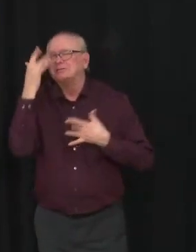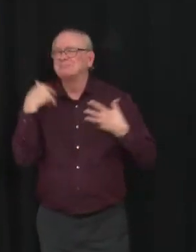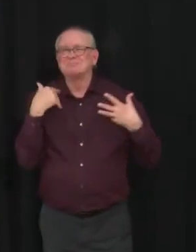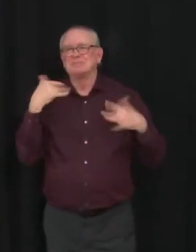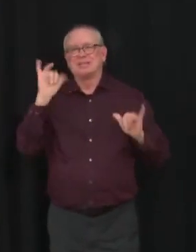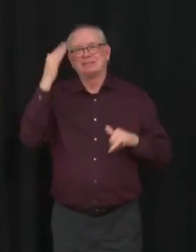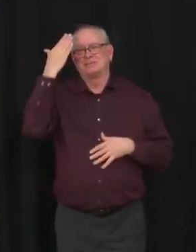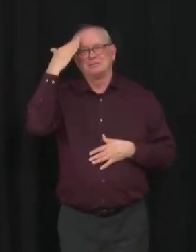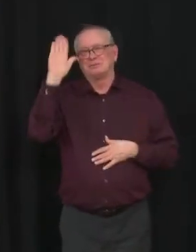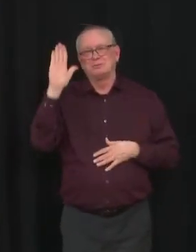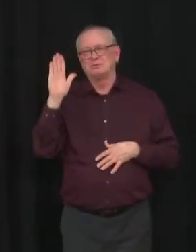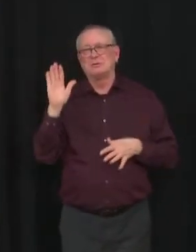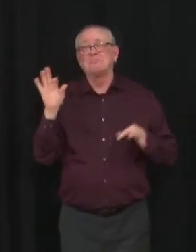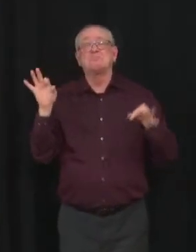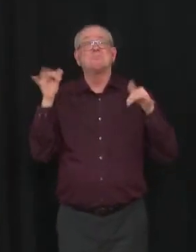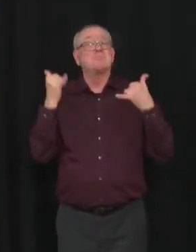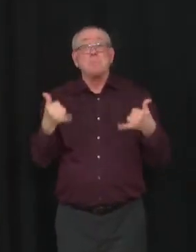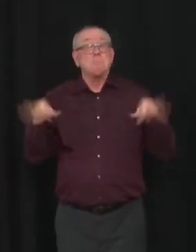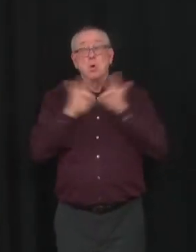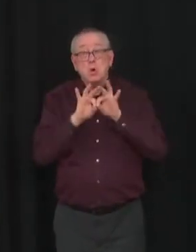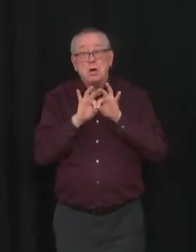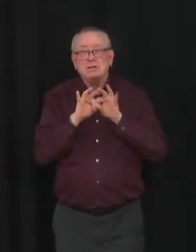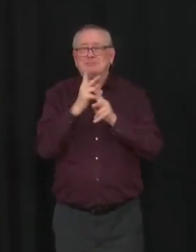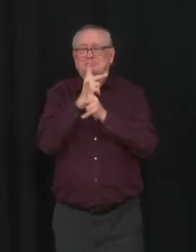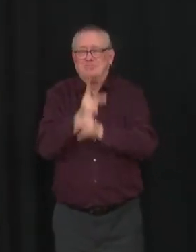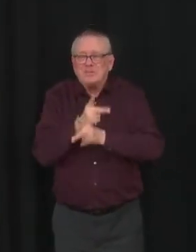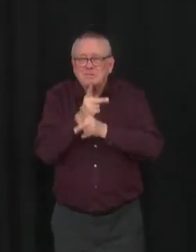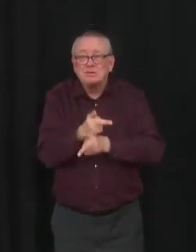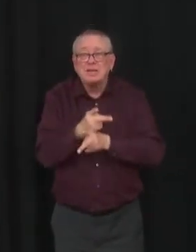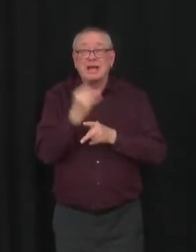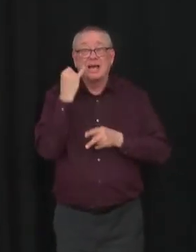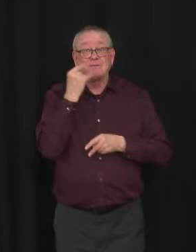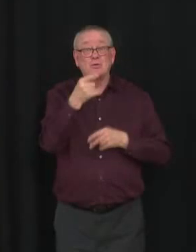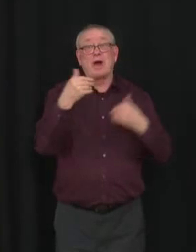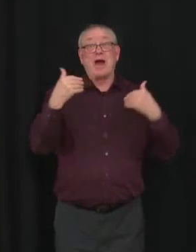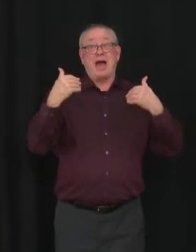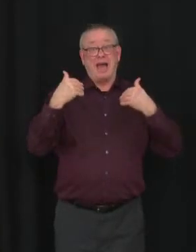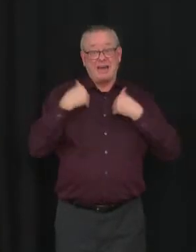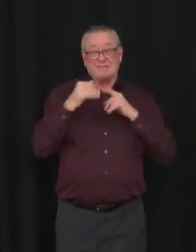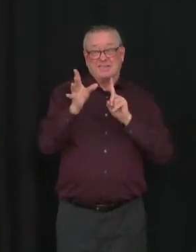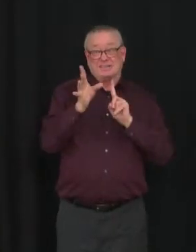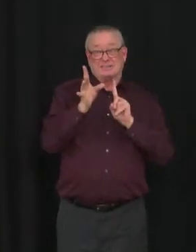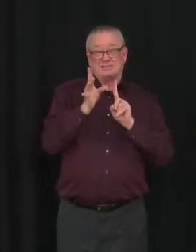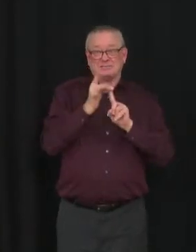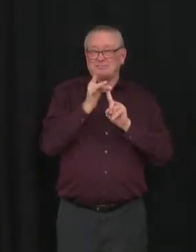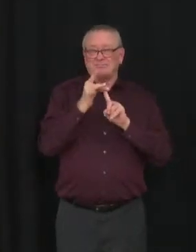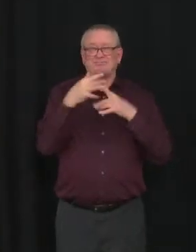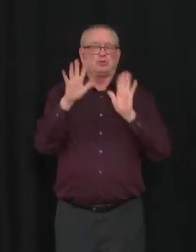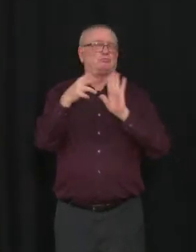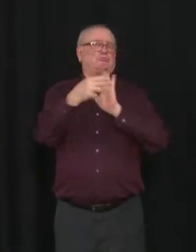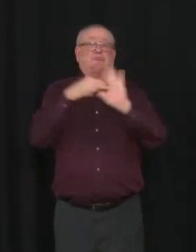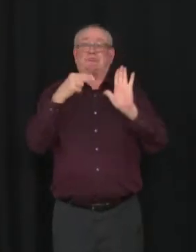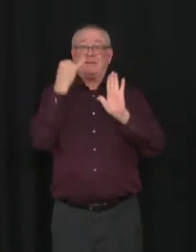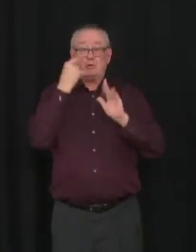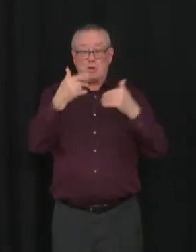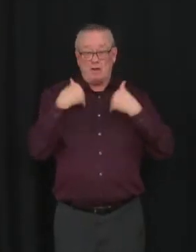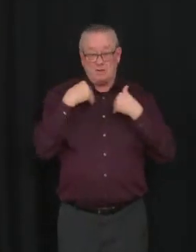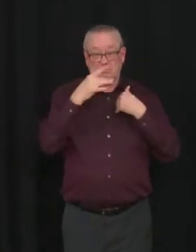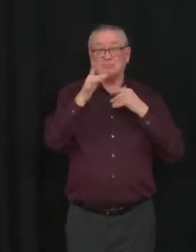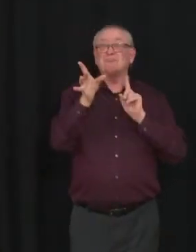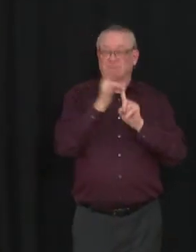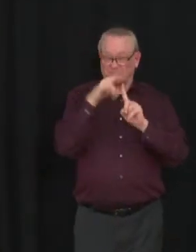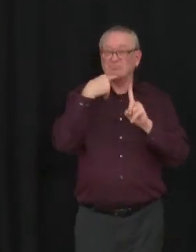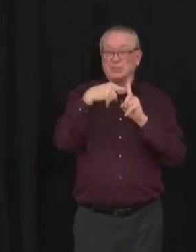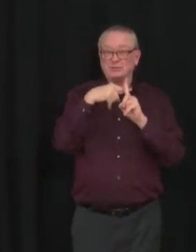said earlier, any positive case should be assumed to be Omicron, and cases will not receive a second notification to let them know